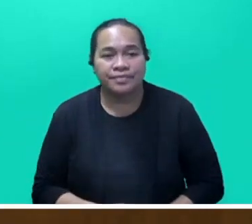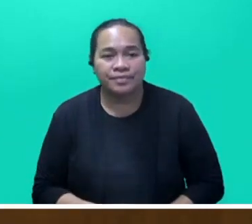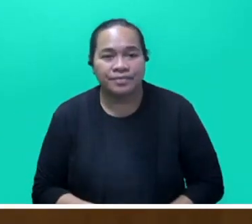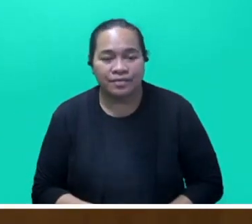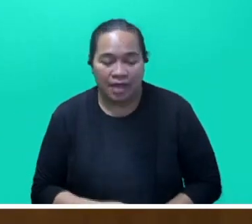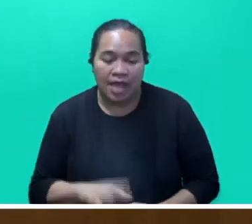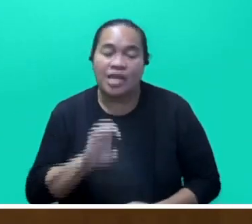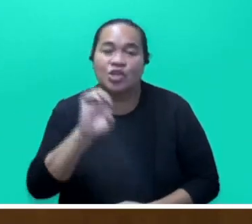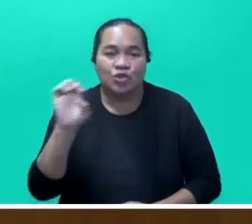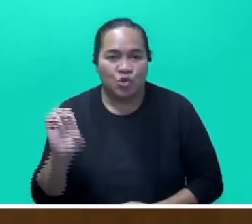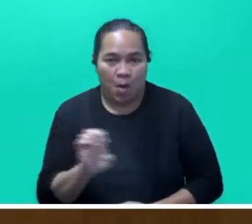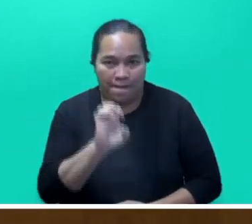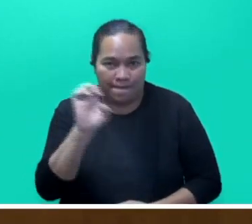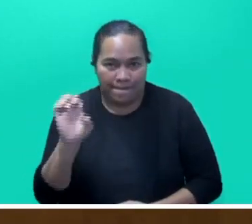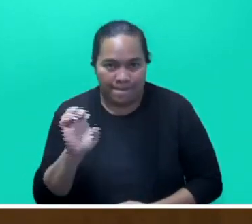in Europe.